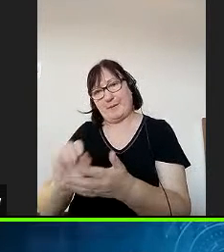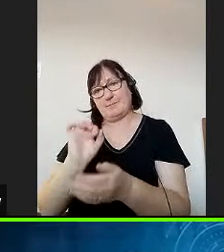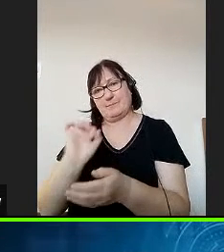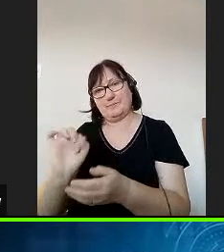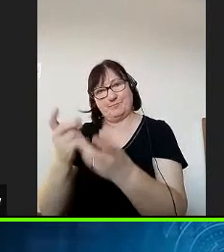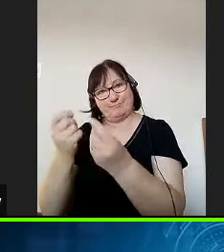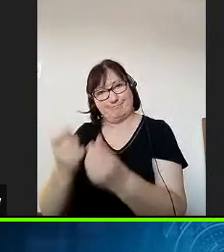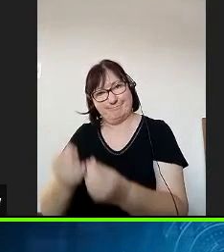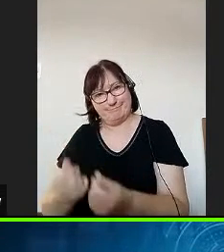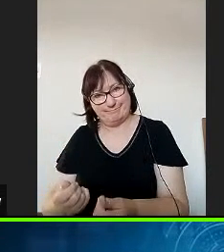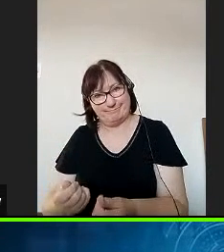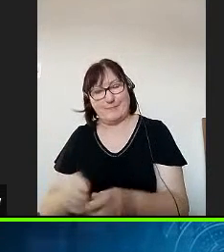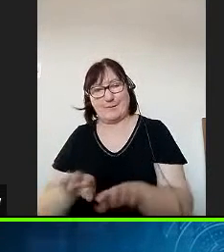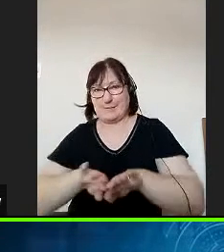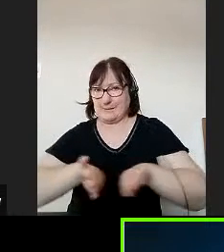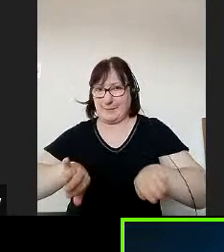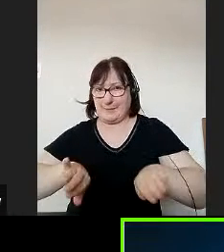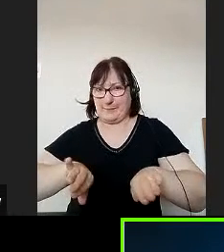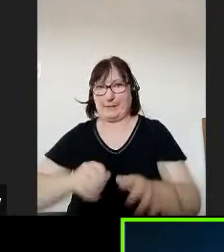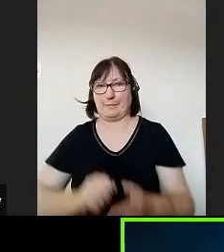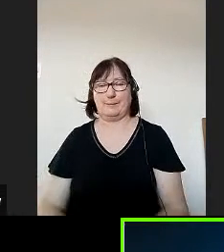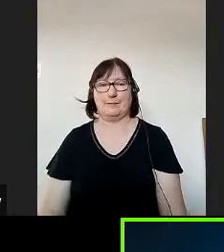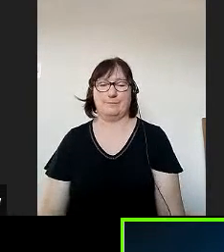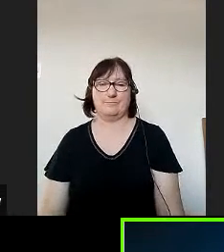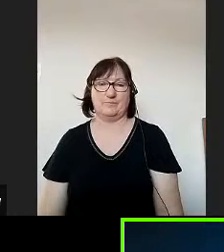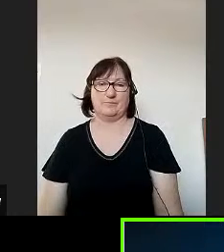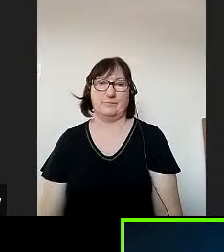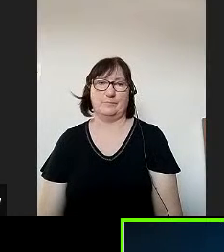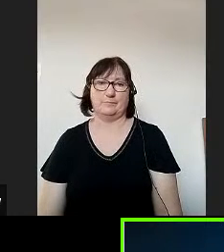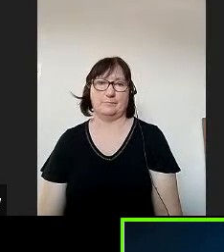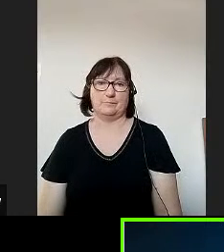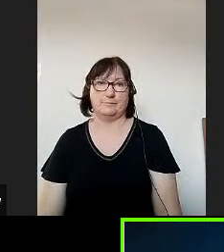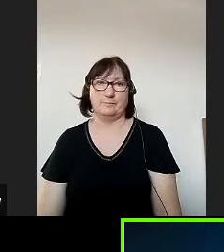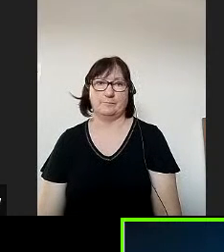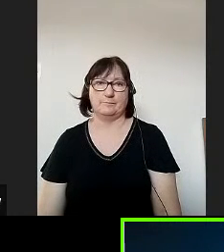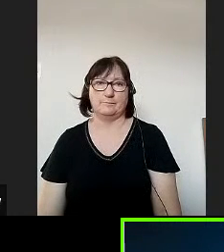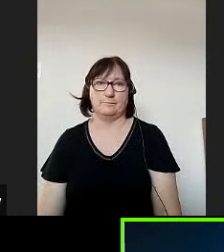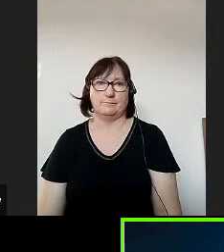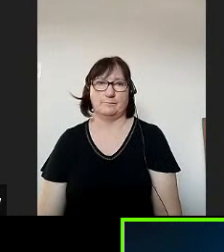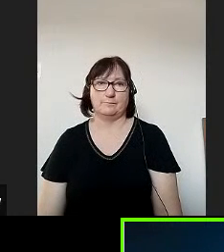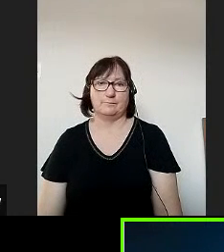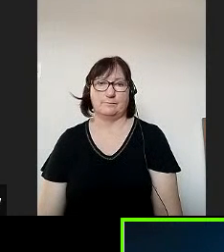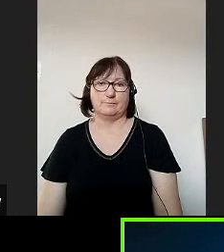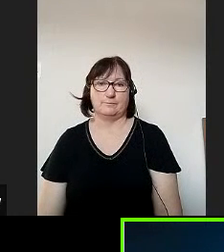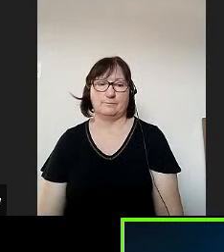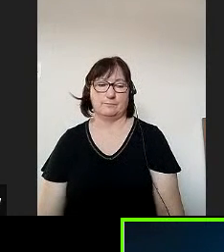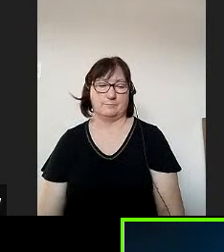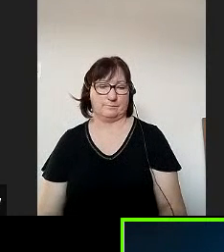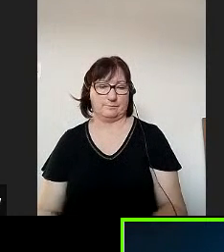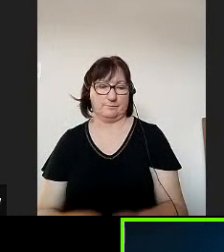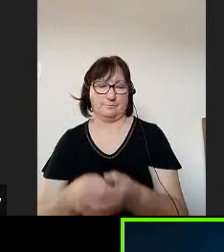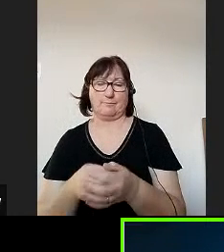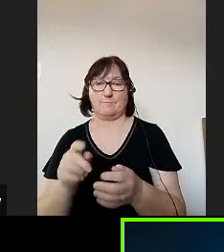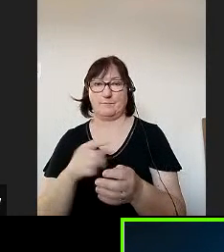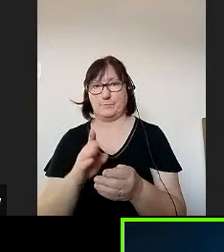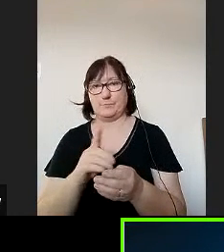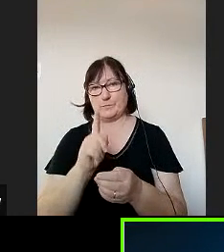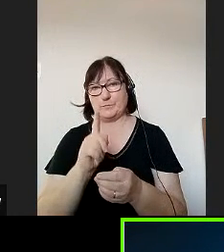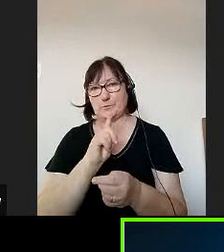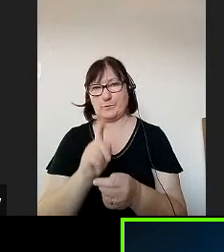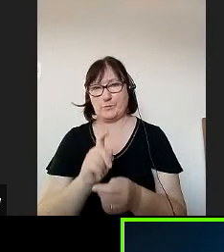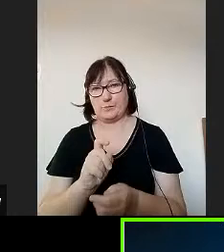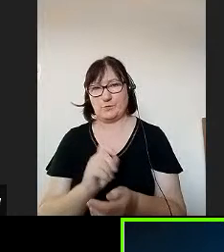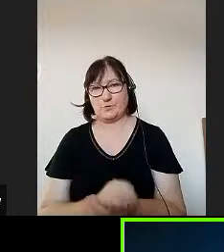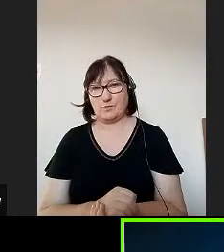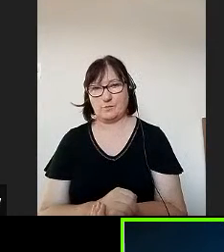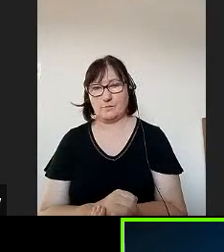Thank you, Lydia, for that response. The next question that we've got is from Kane Woolmer, and I think this was responded